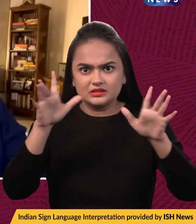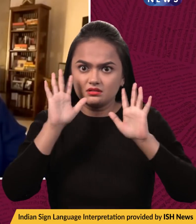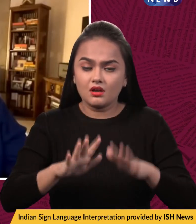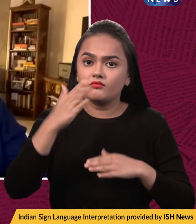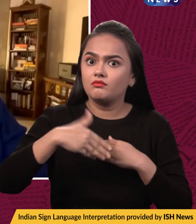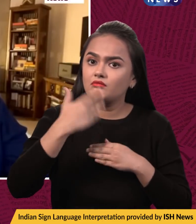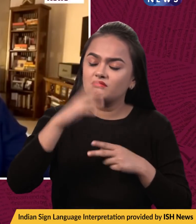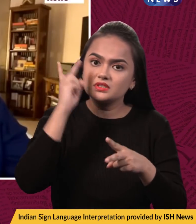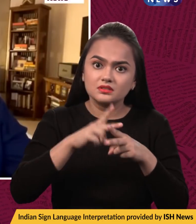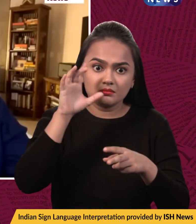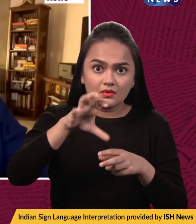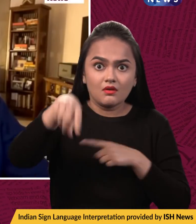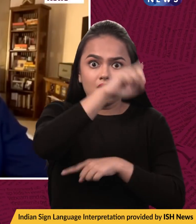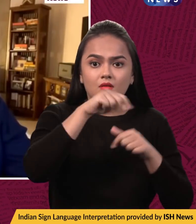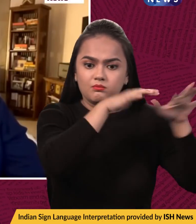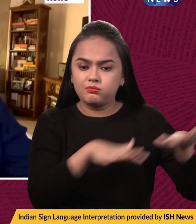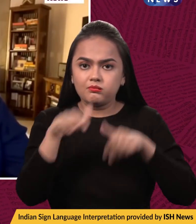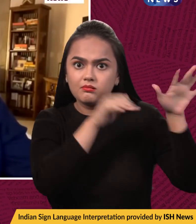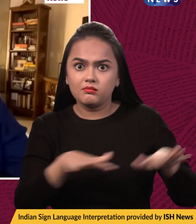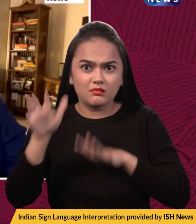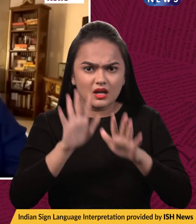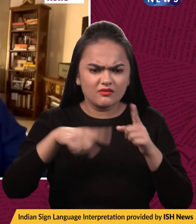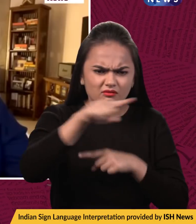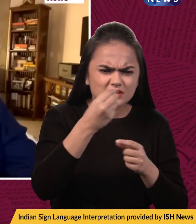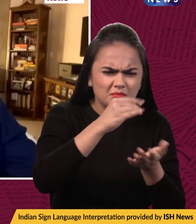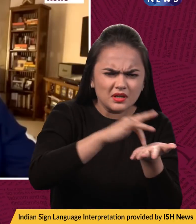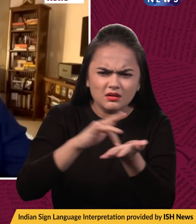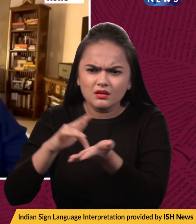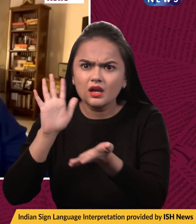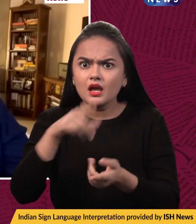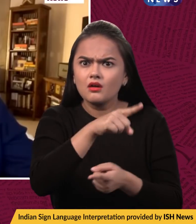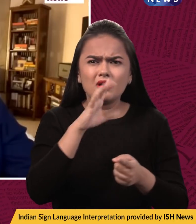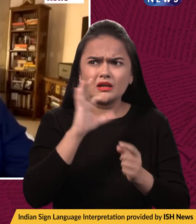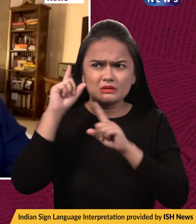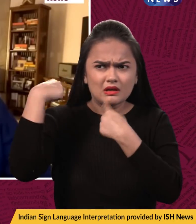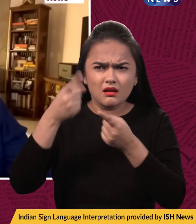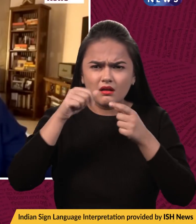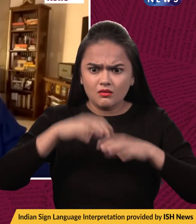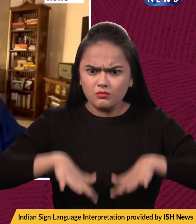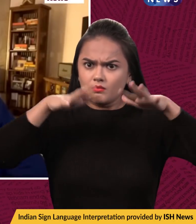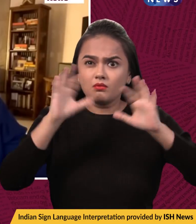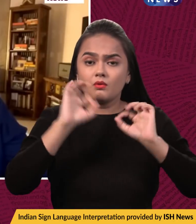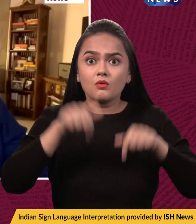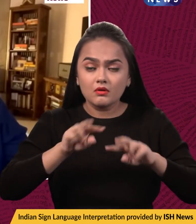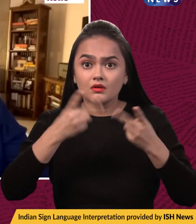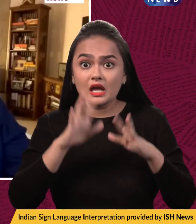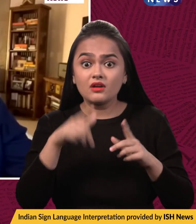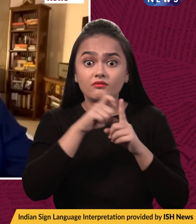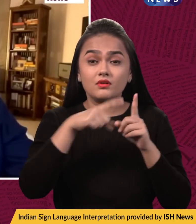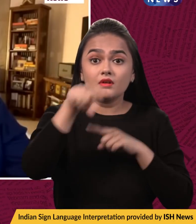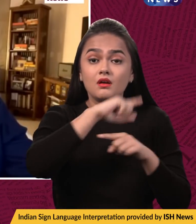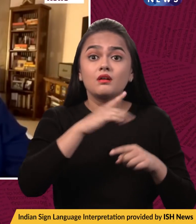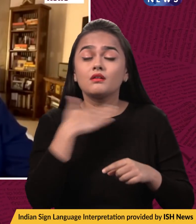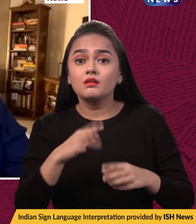to lash the state, causing flooding in areas that wouldn't normally flood. The death toll now, according to the state government,